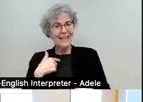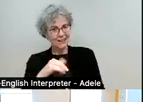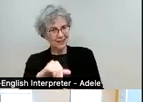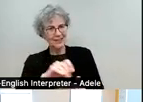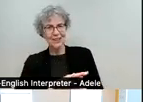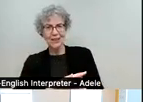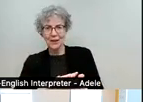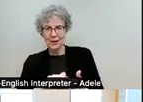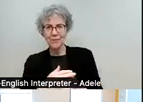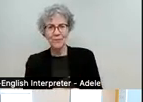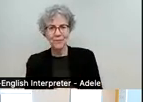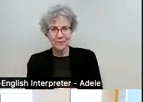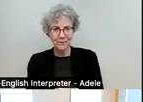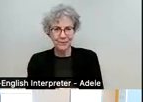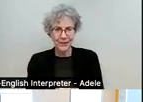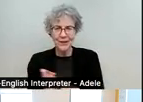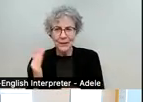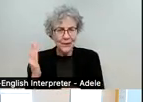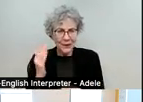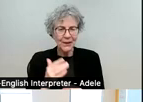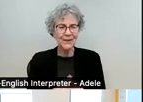And then I'm on the balcony.